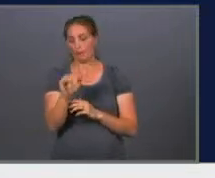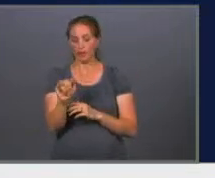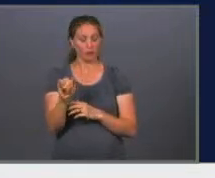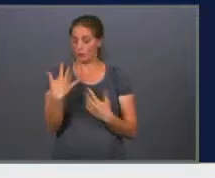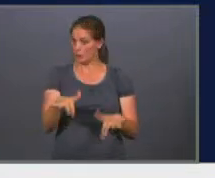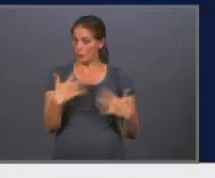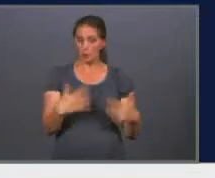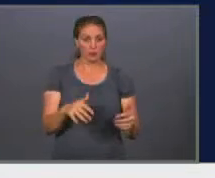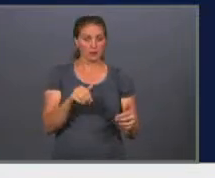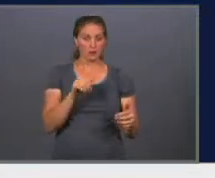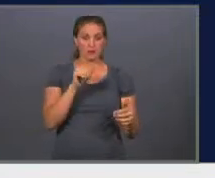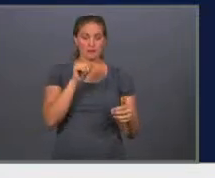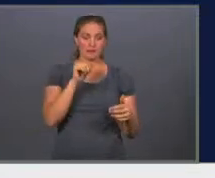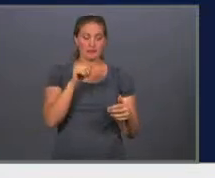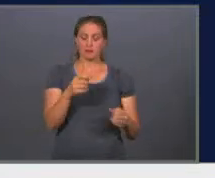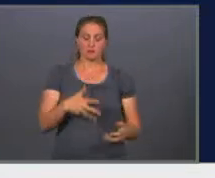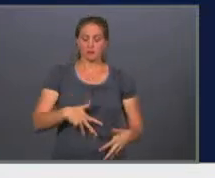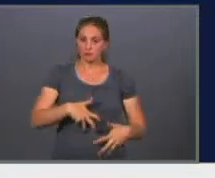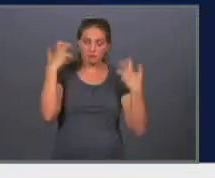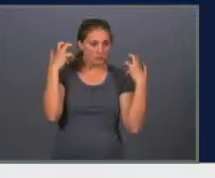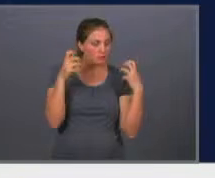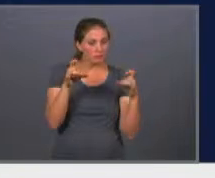is just inhumane as it is just infuriating.